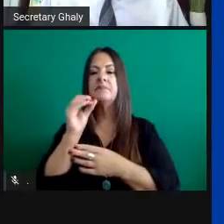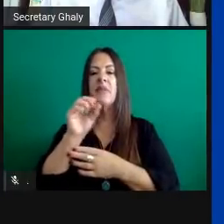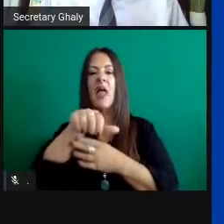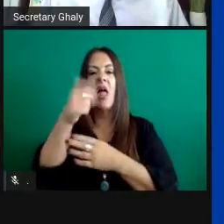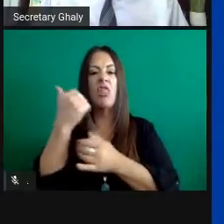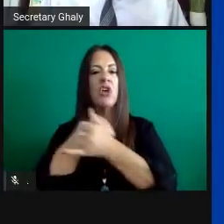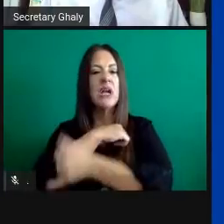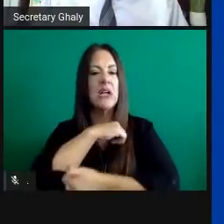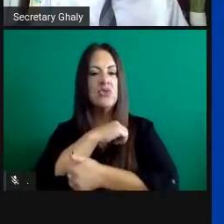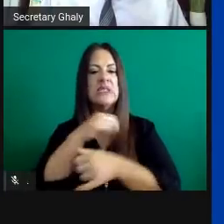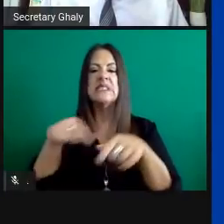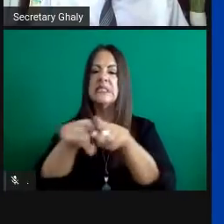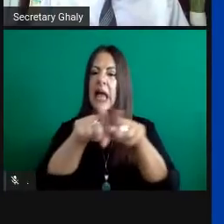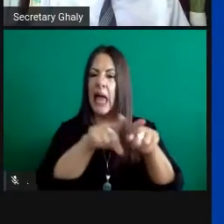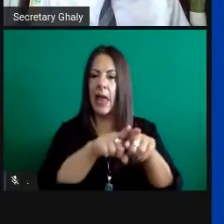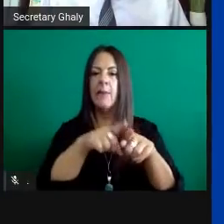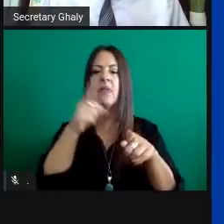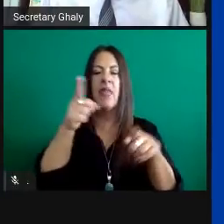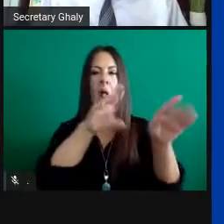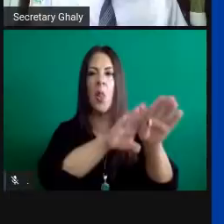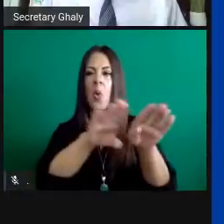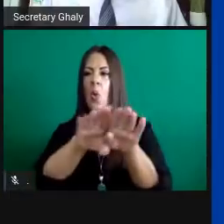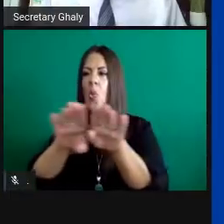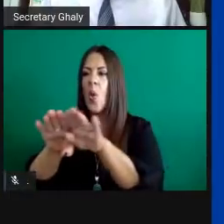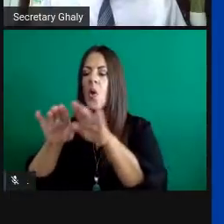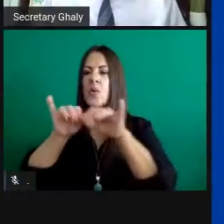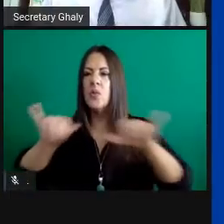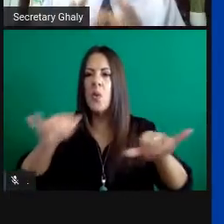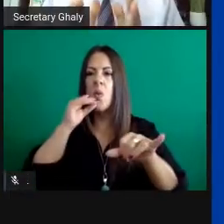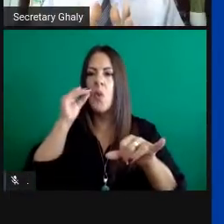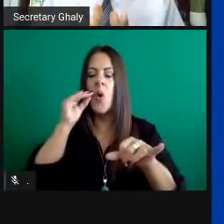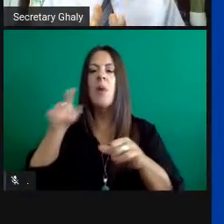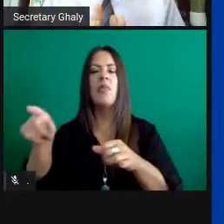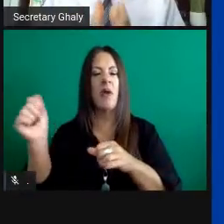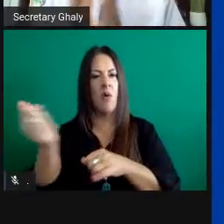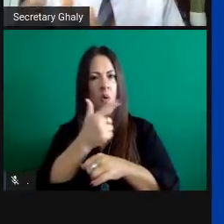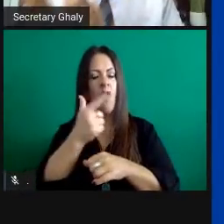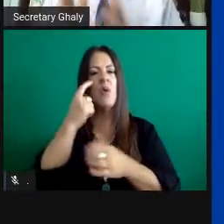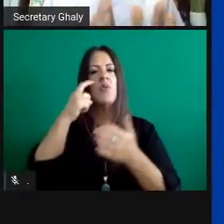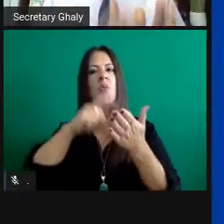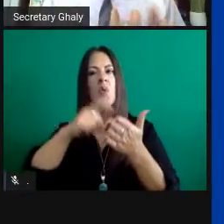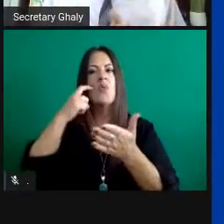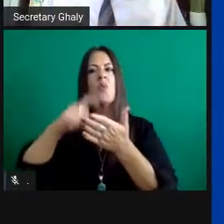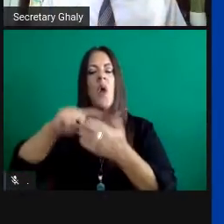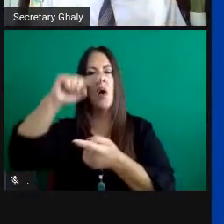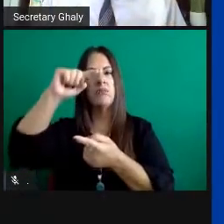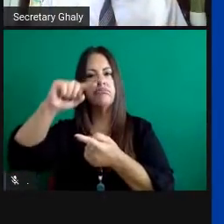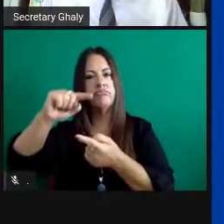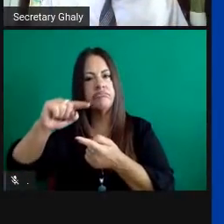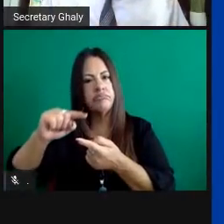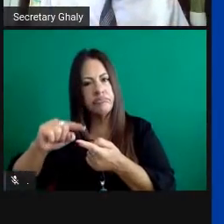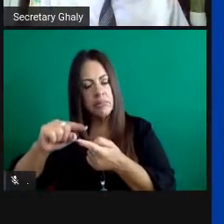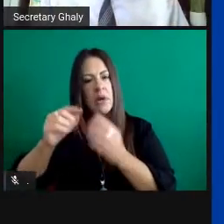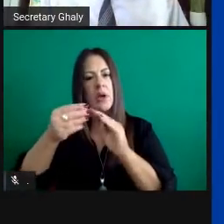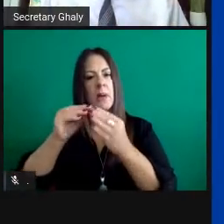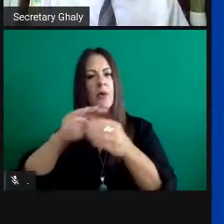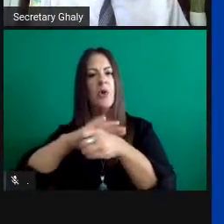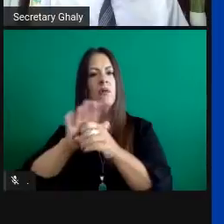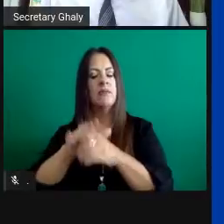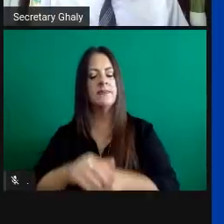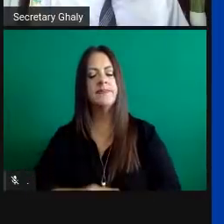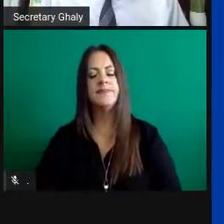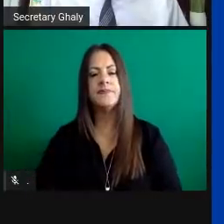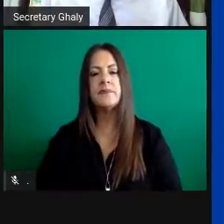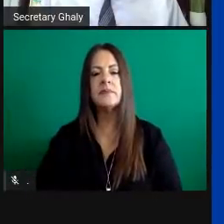drops in their own positivity rates. So rather than focused on the sector by sector restrictions,